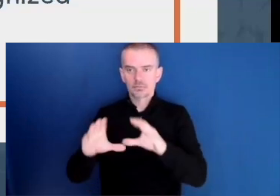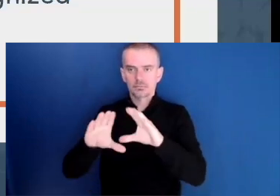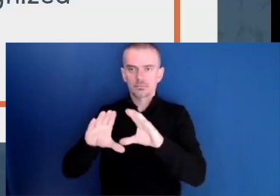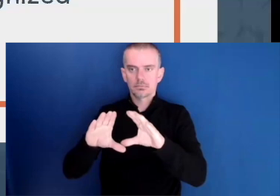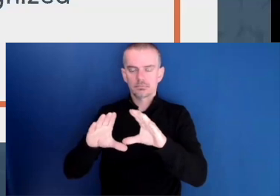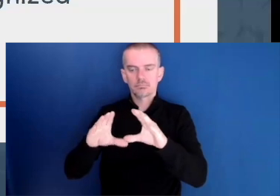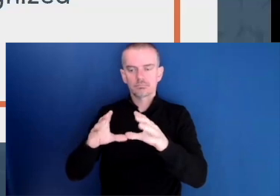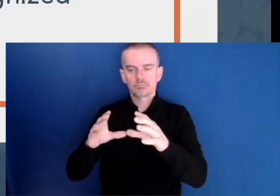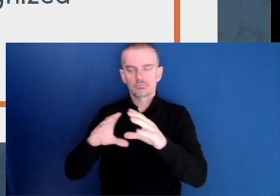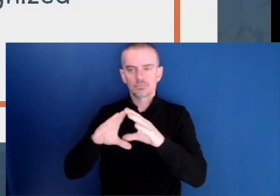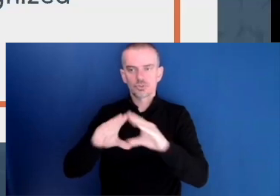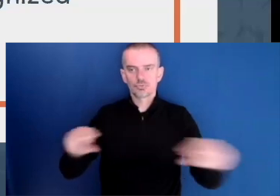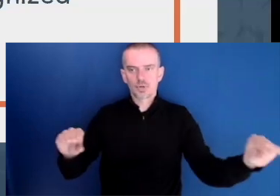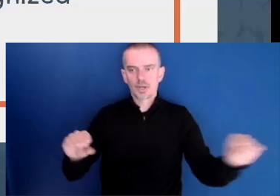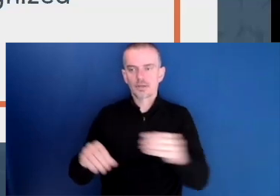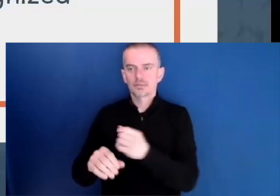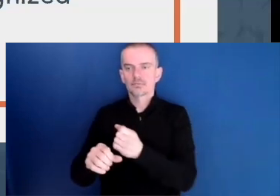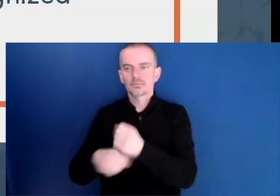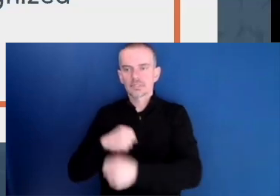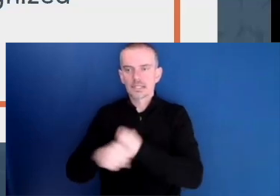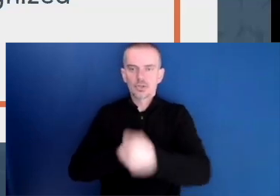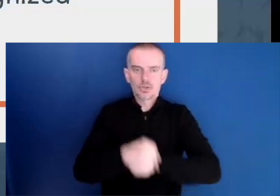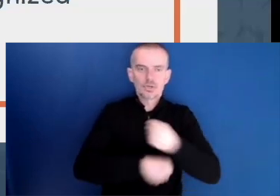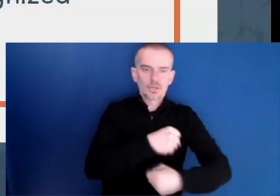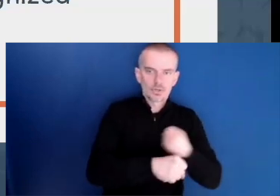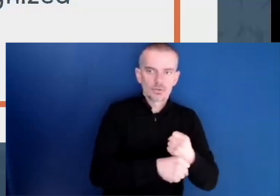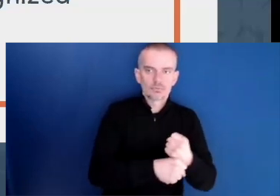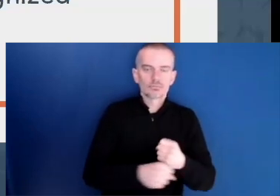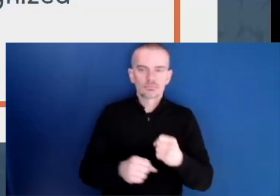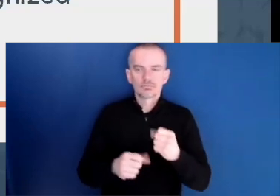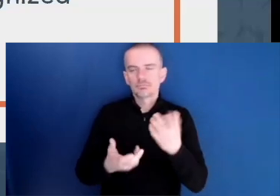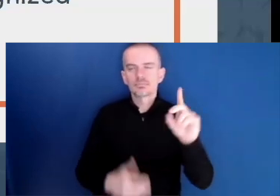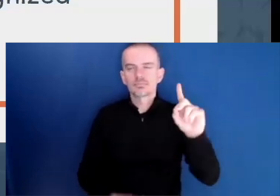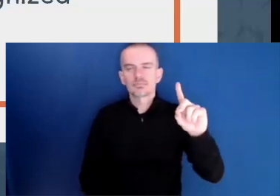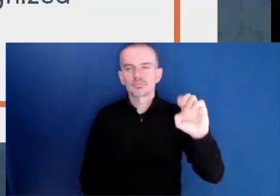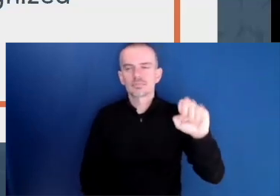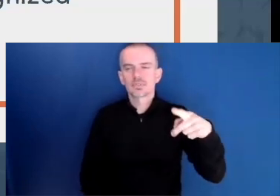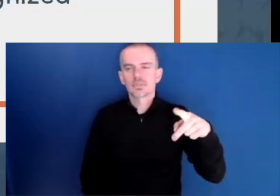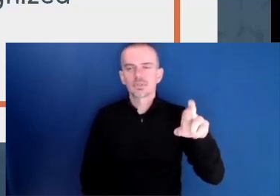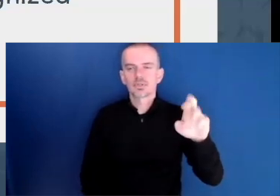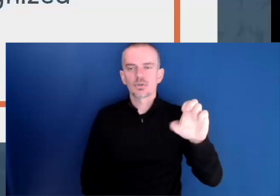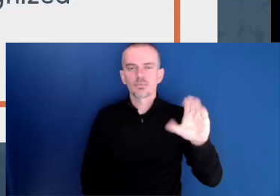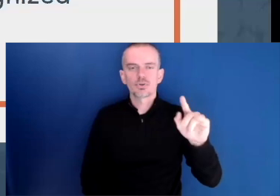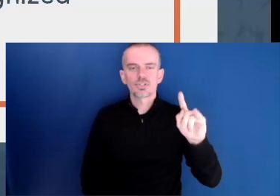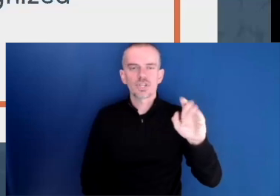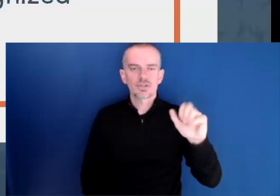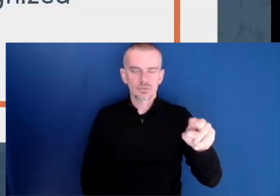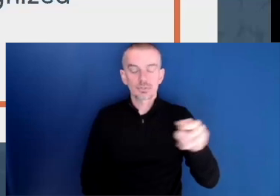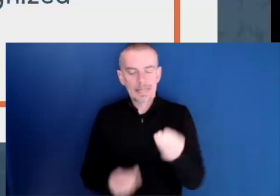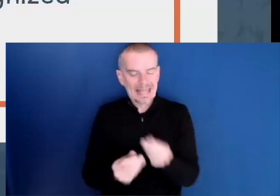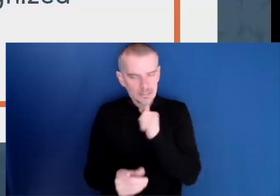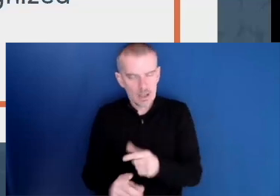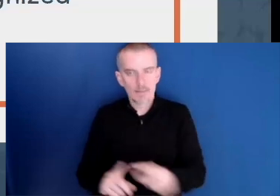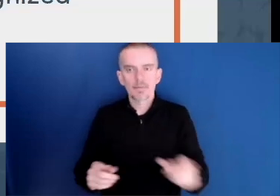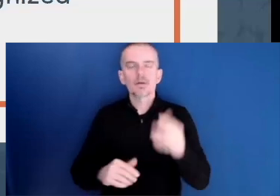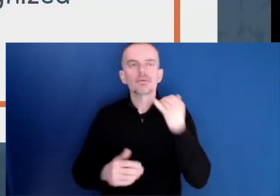years in the form of depreciation. Okay, land is not depreciated, but let's just say you purchased a building for $1 million cash in